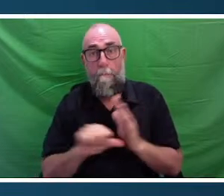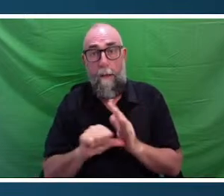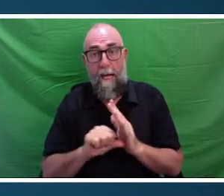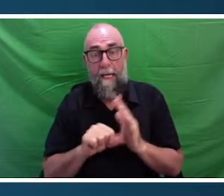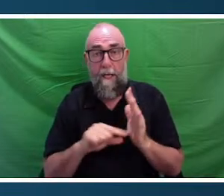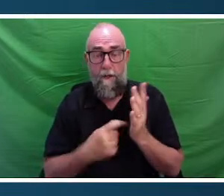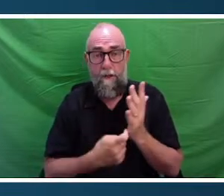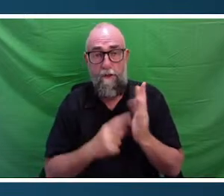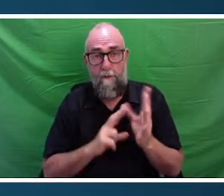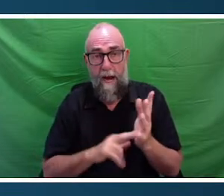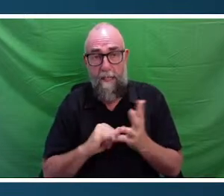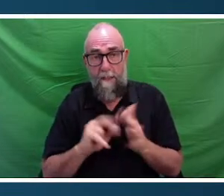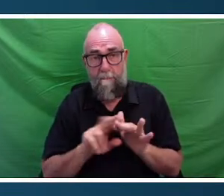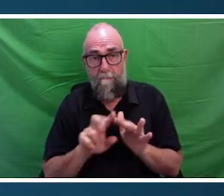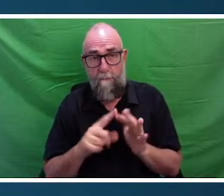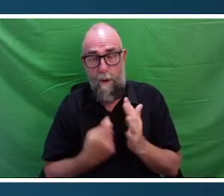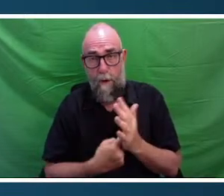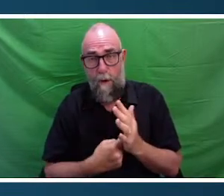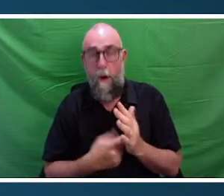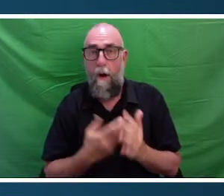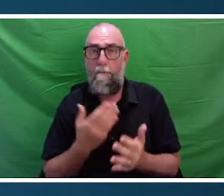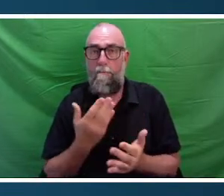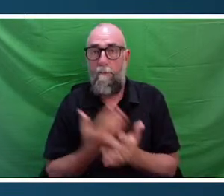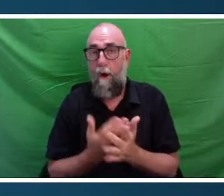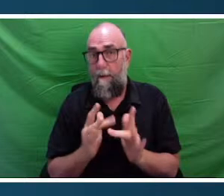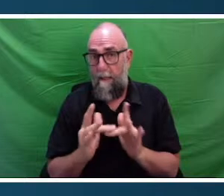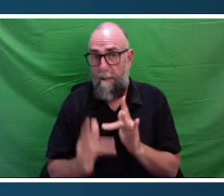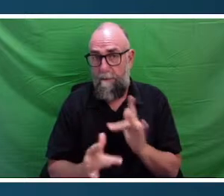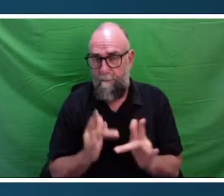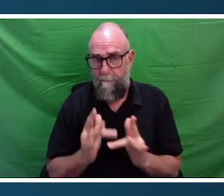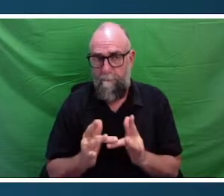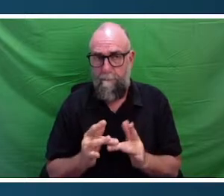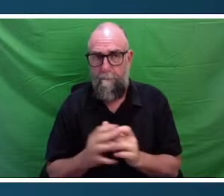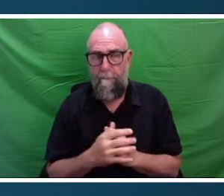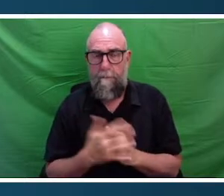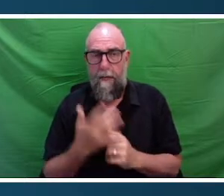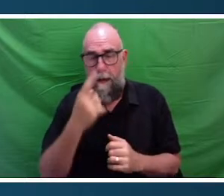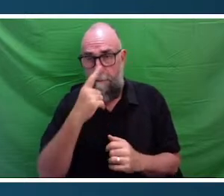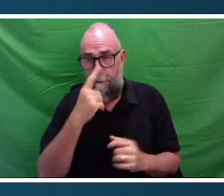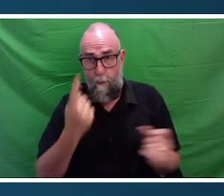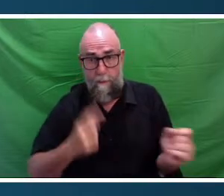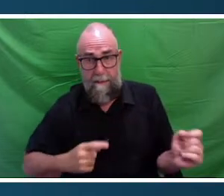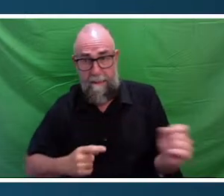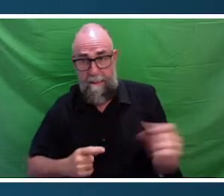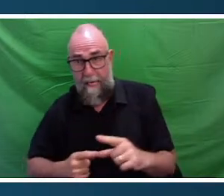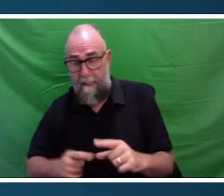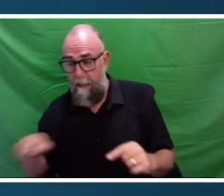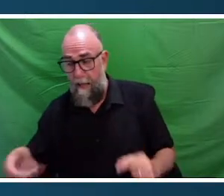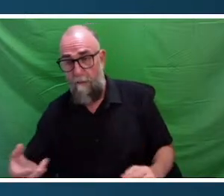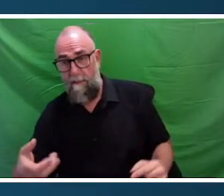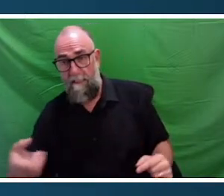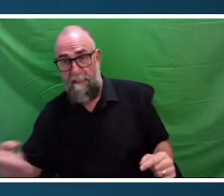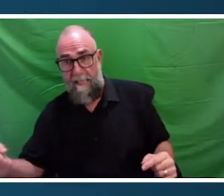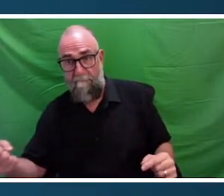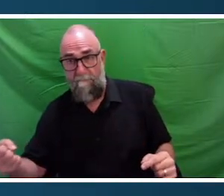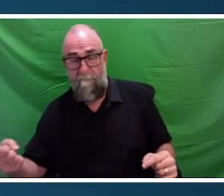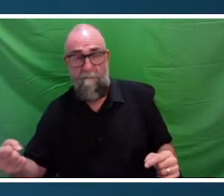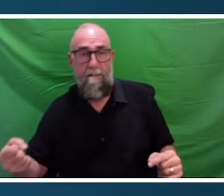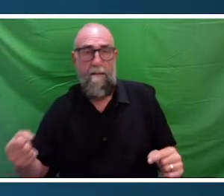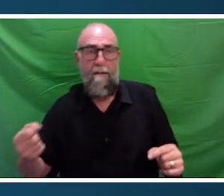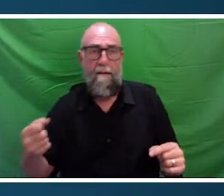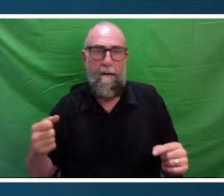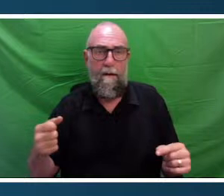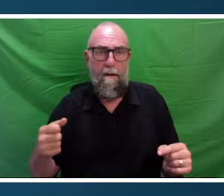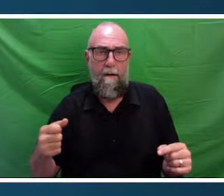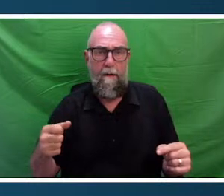well, if we compare senders and receivers to those who send and receive for whatever reason in the household survey, then those that are participating, those that are